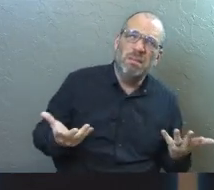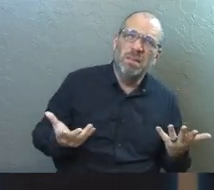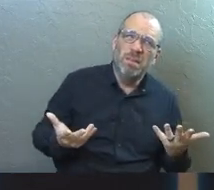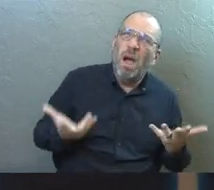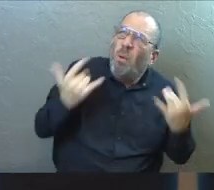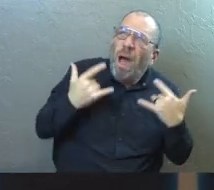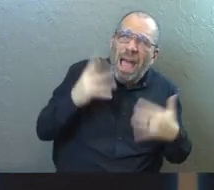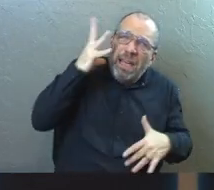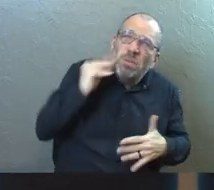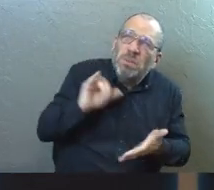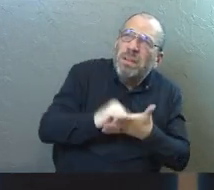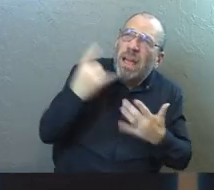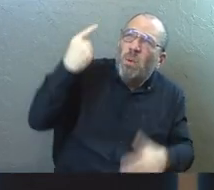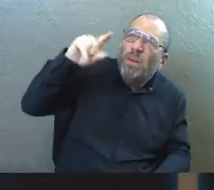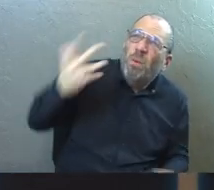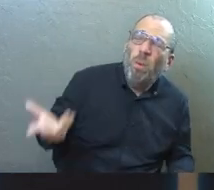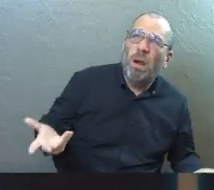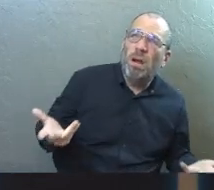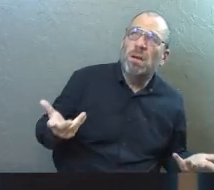Why did I have to walk through that?